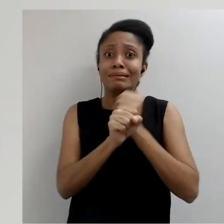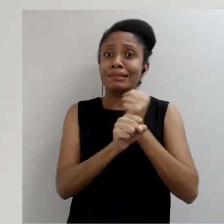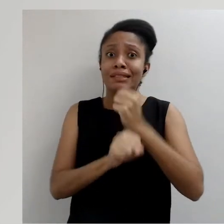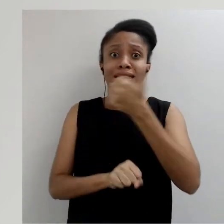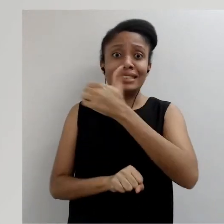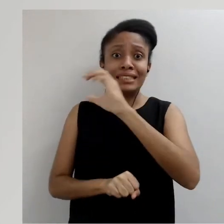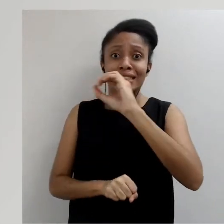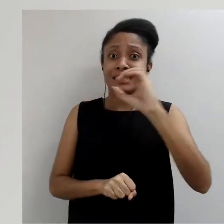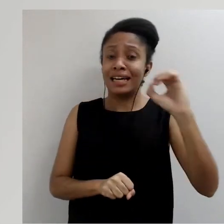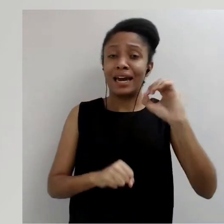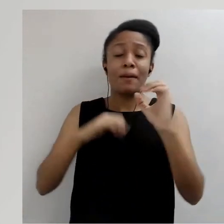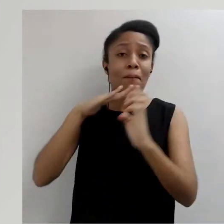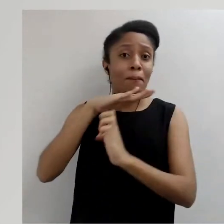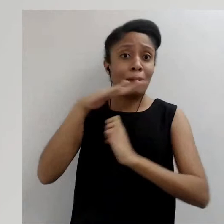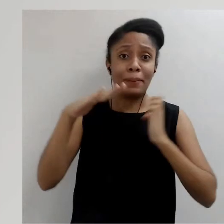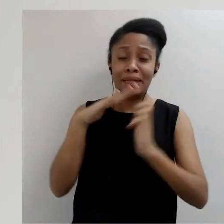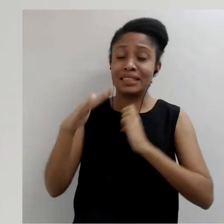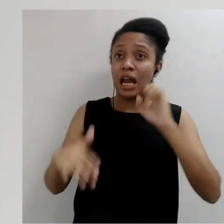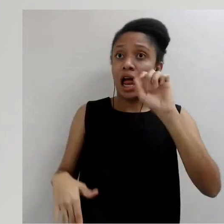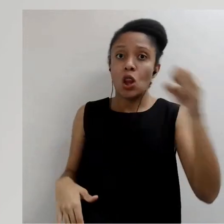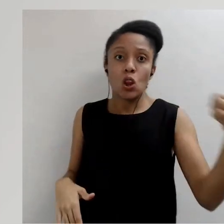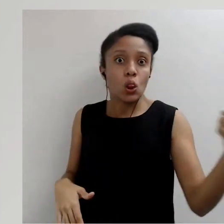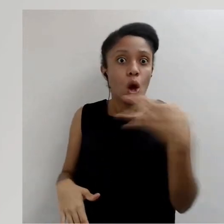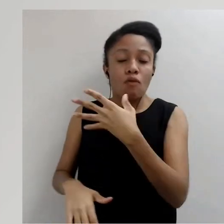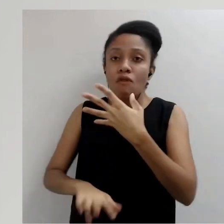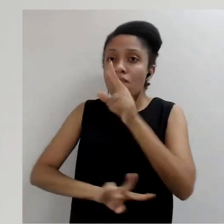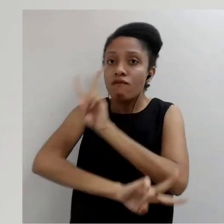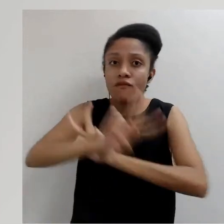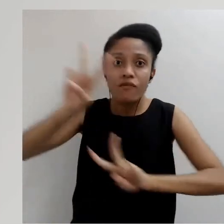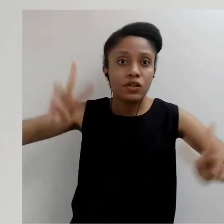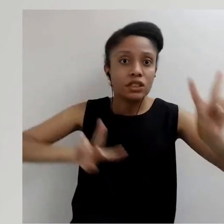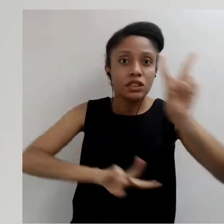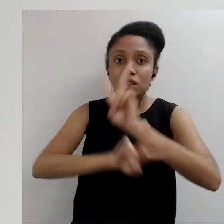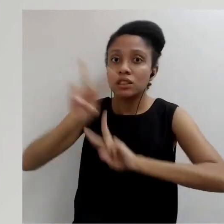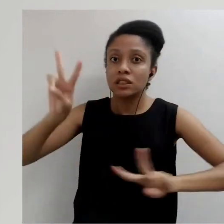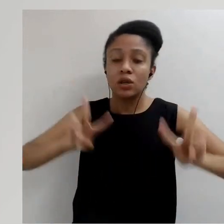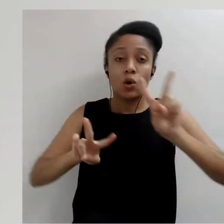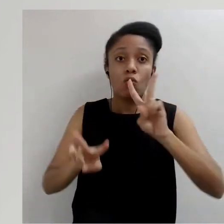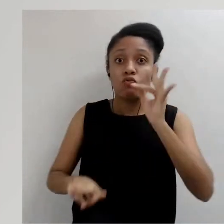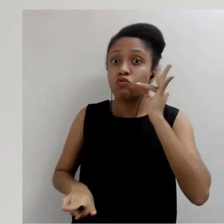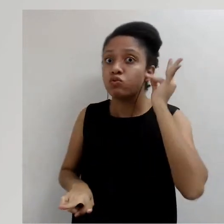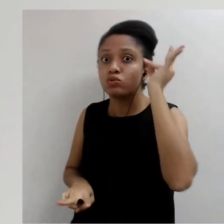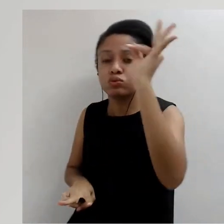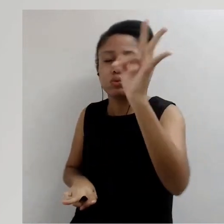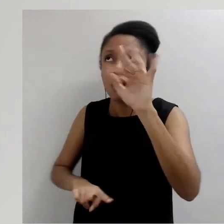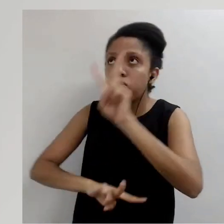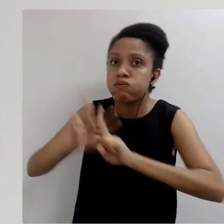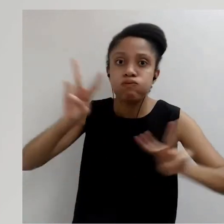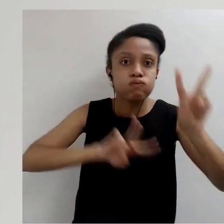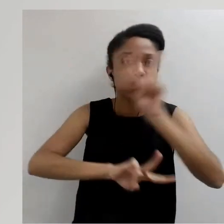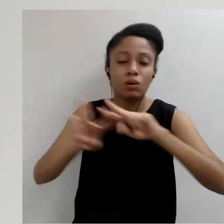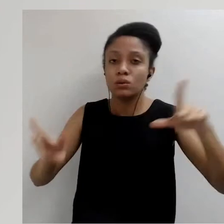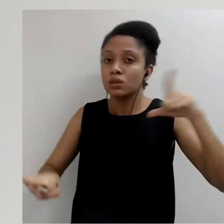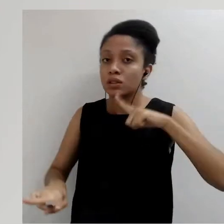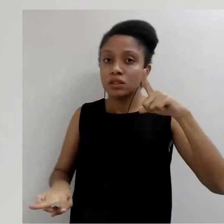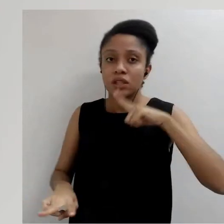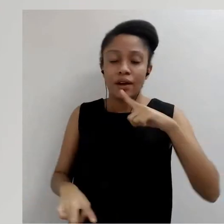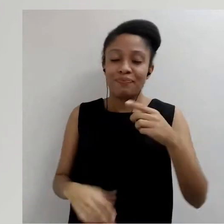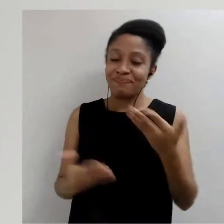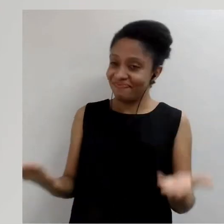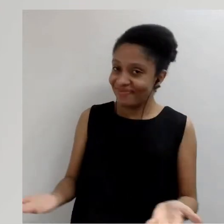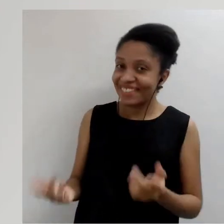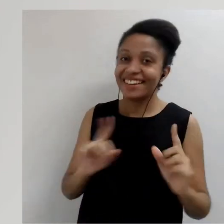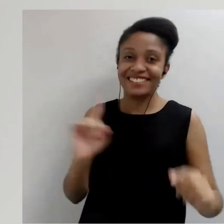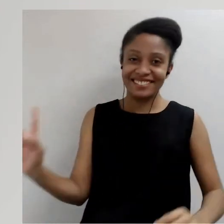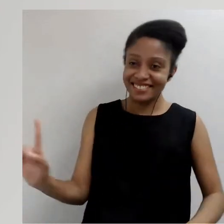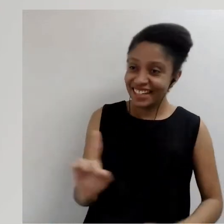100 years old. She is an innovator with a strong view on the future. Cristhine, 10 minutes,